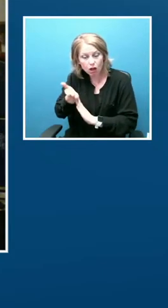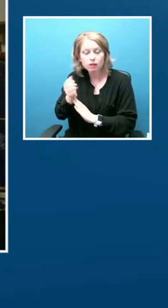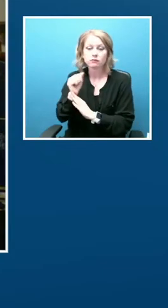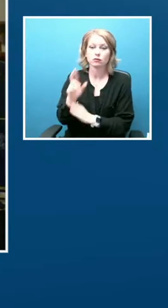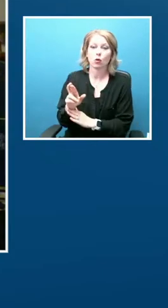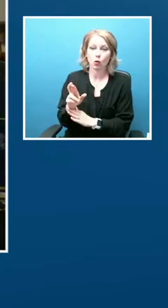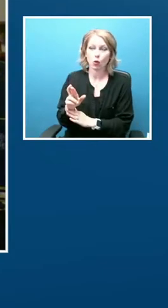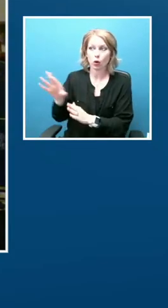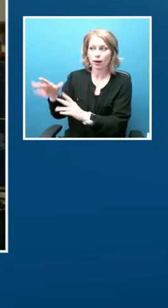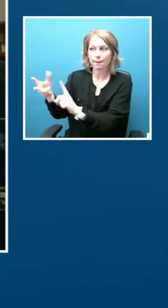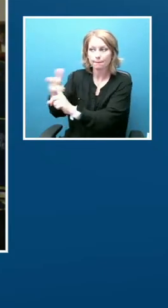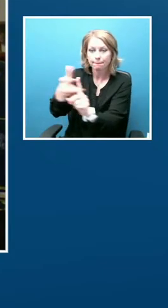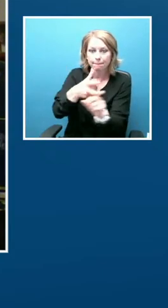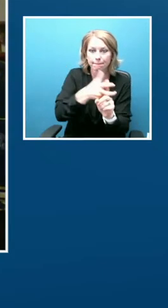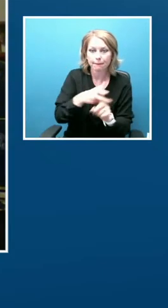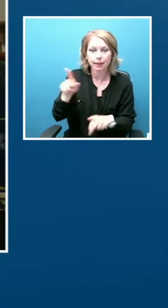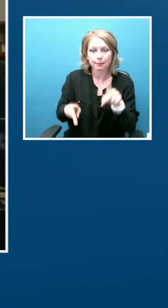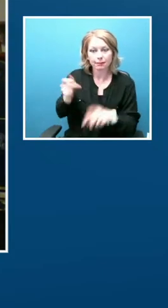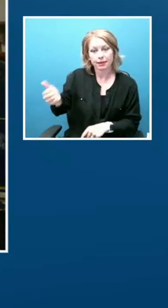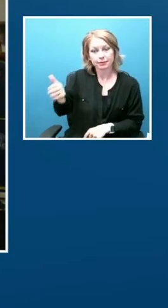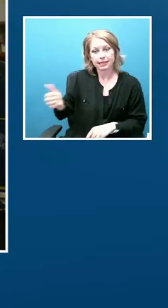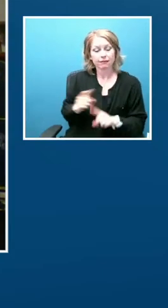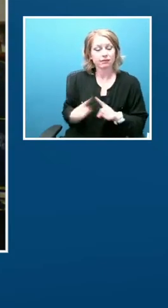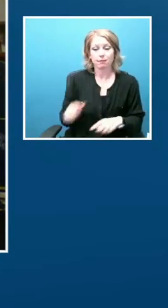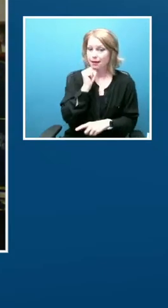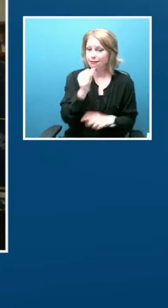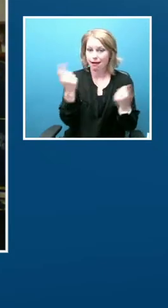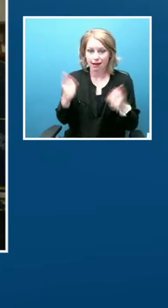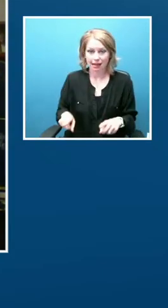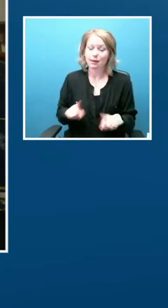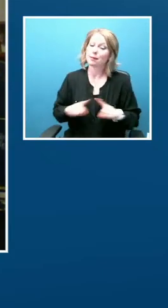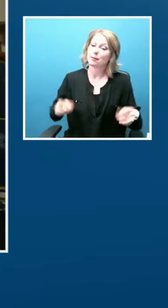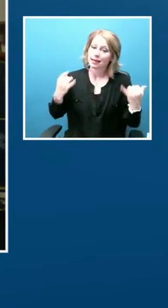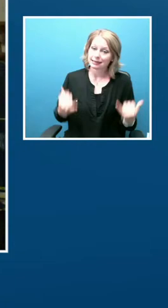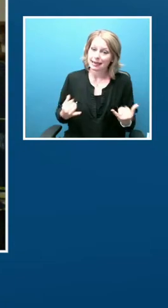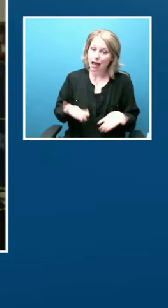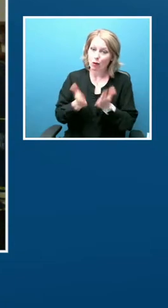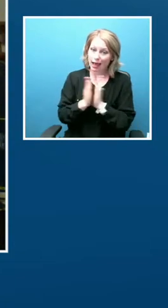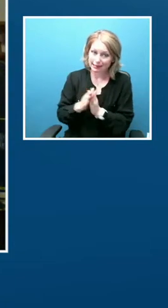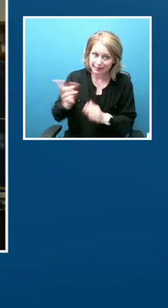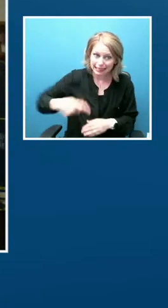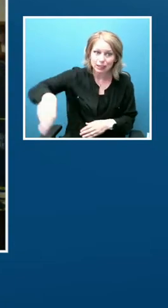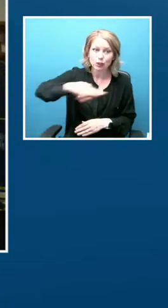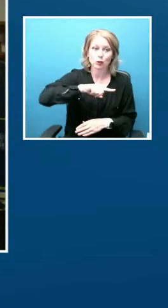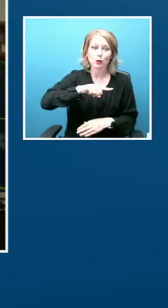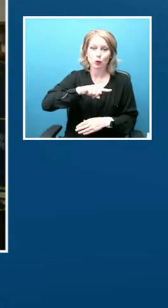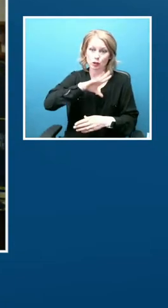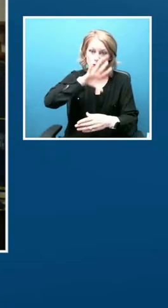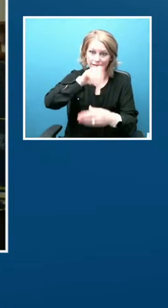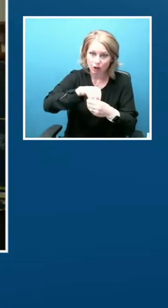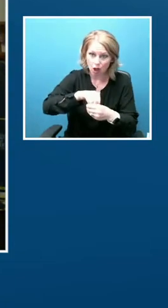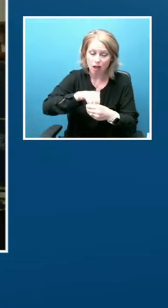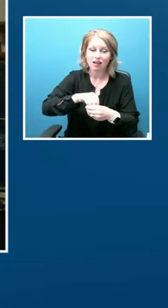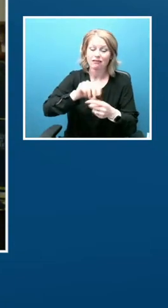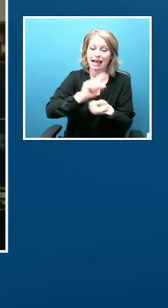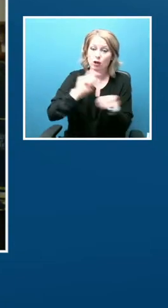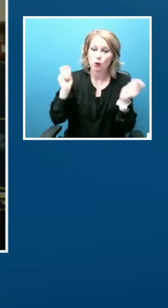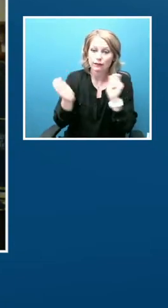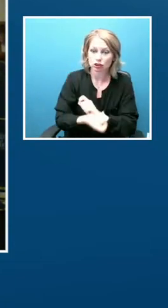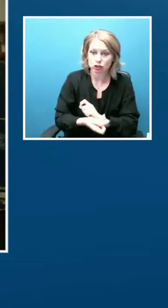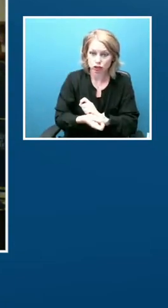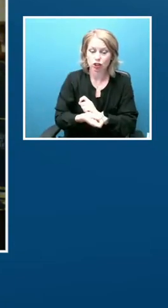not. And now they are asking you to intervene and overturn an election that they didn't